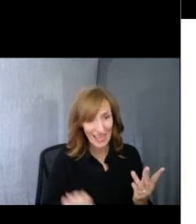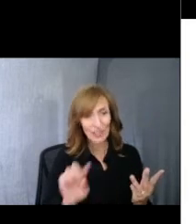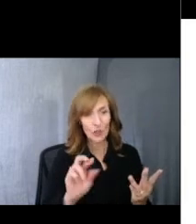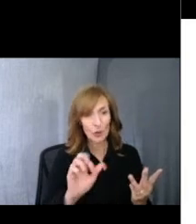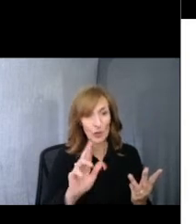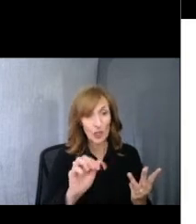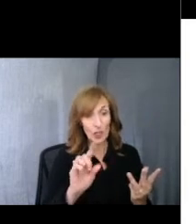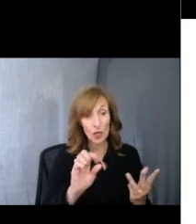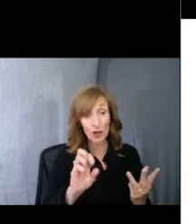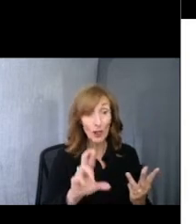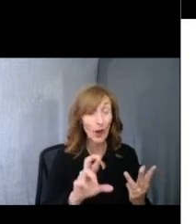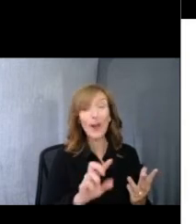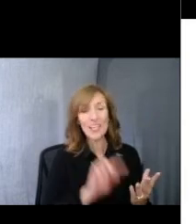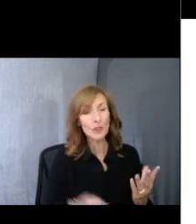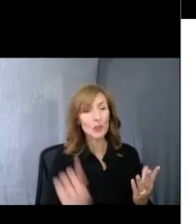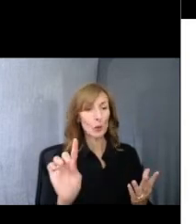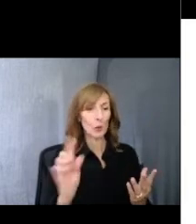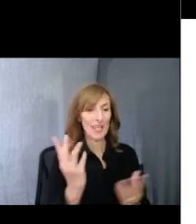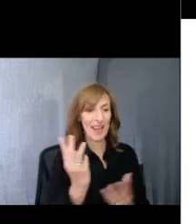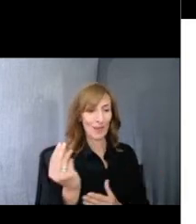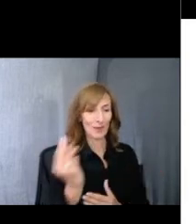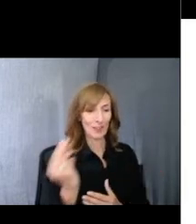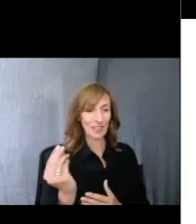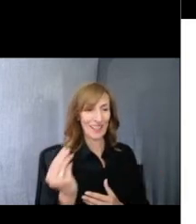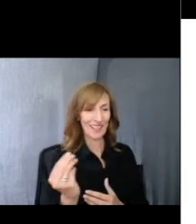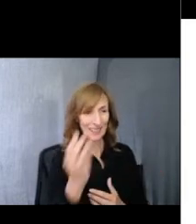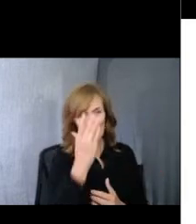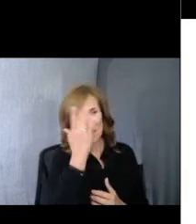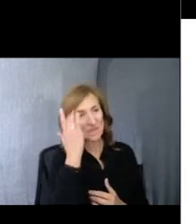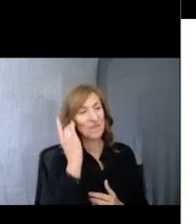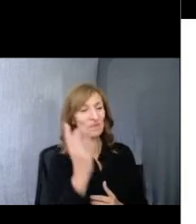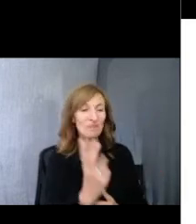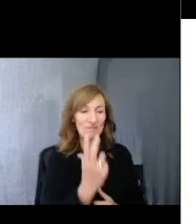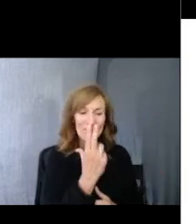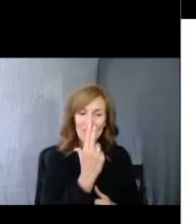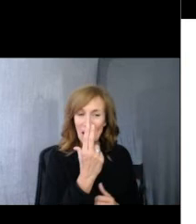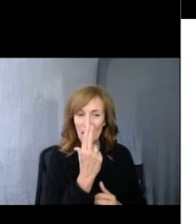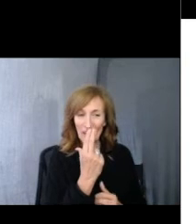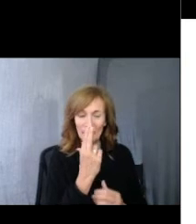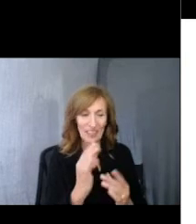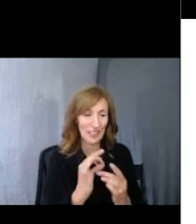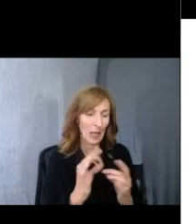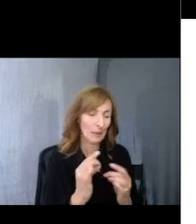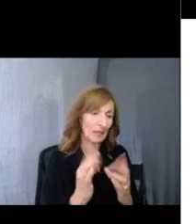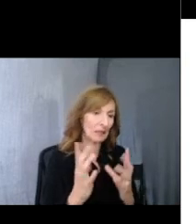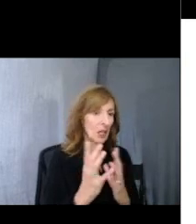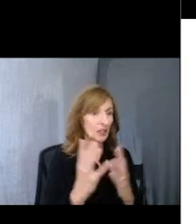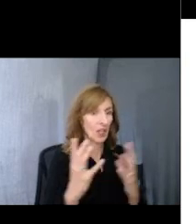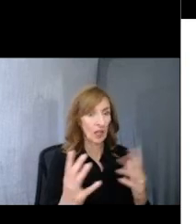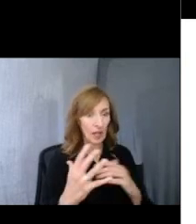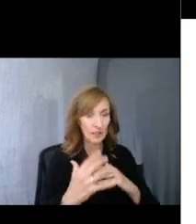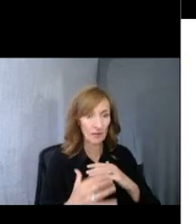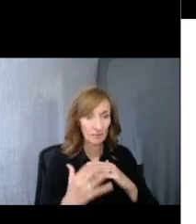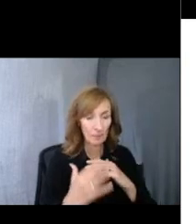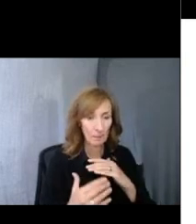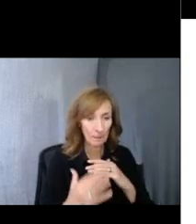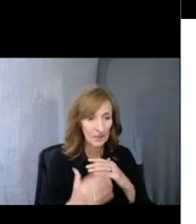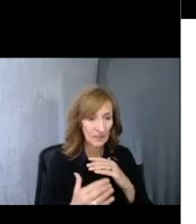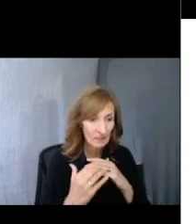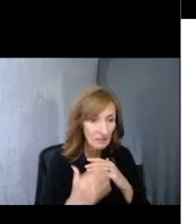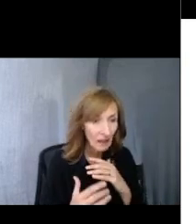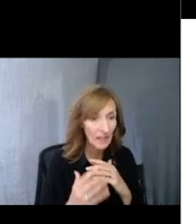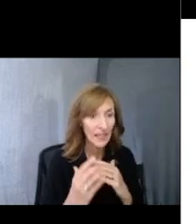little comment here about bonus bits, and of course there's a big blood supply to all these areas. There are boy bits and girl bits that